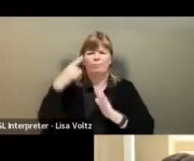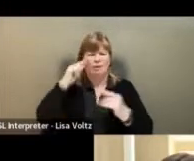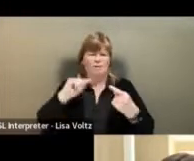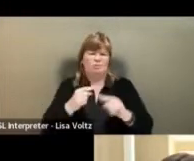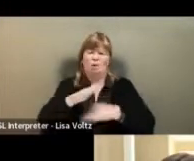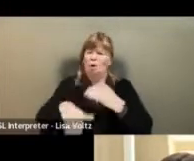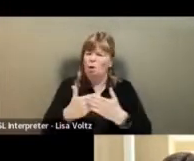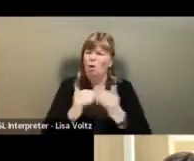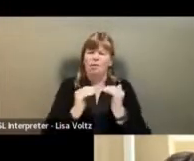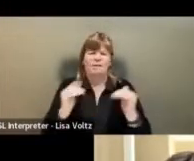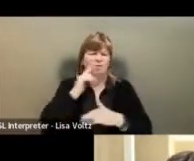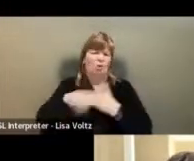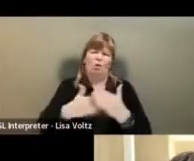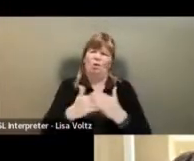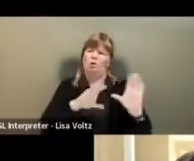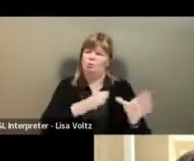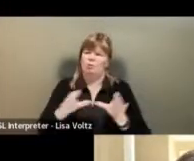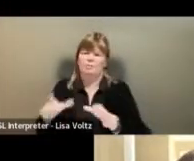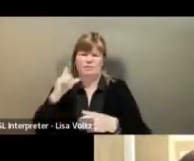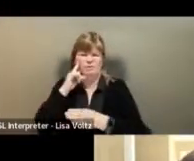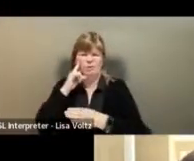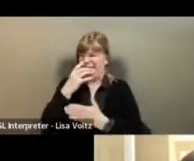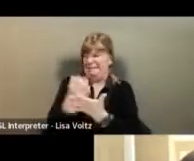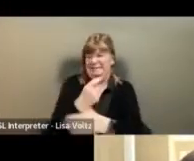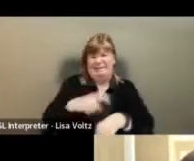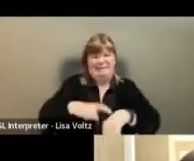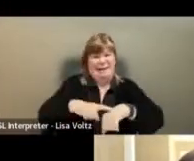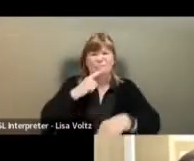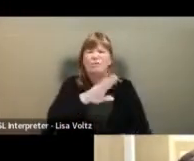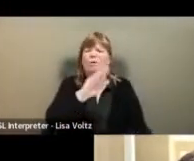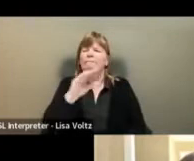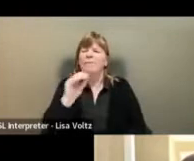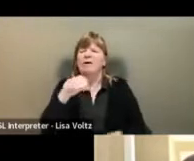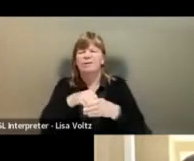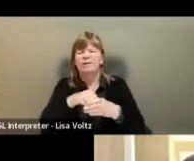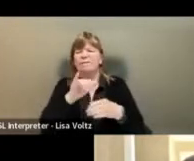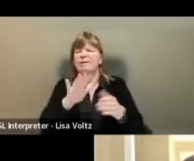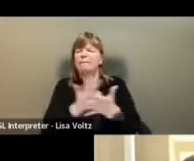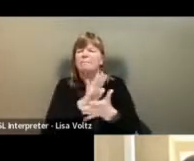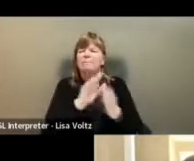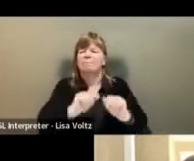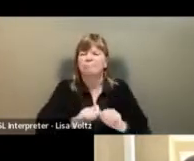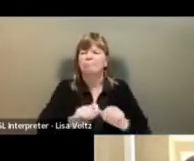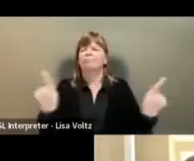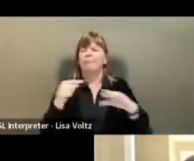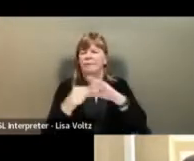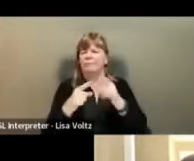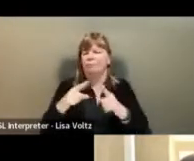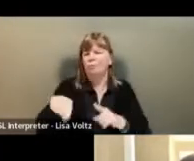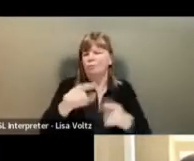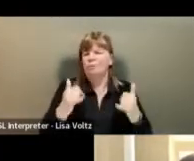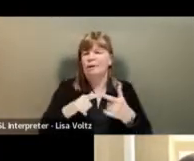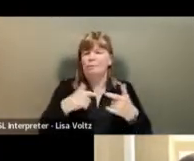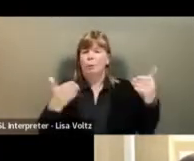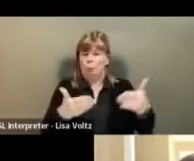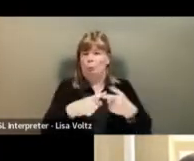all levels and for all groups. For the sake of time, their bios are in the form that was emailed to you earlier today, but let me introduce them to